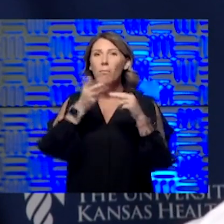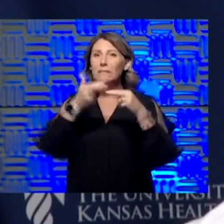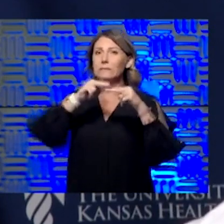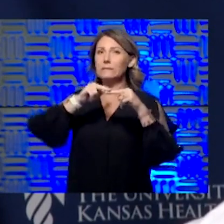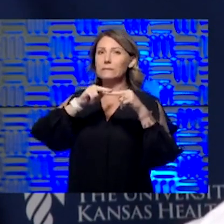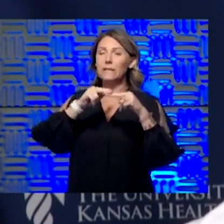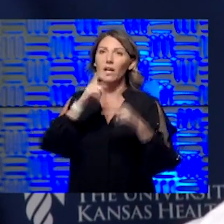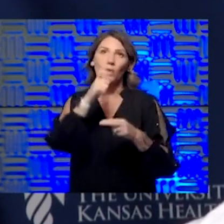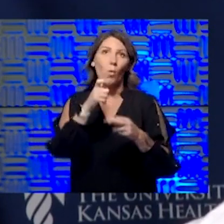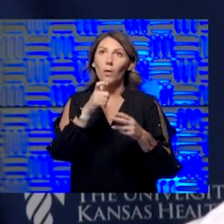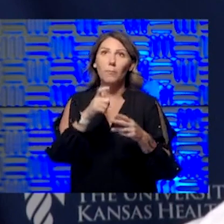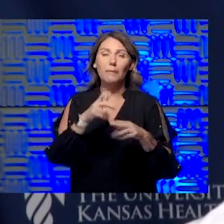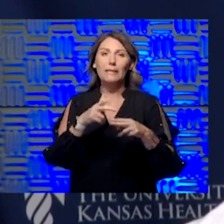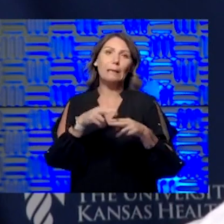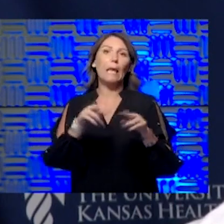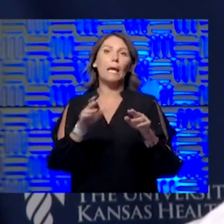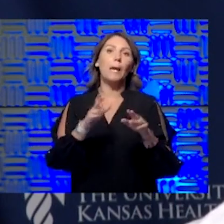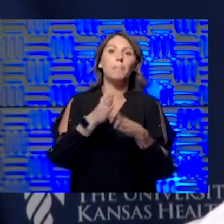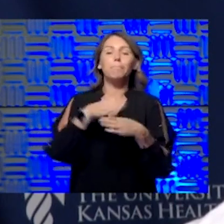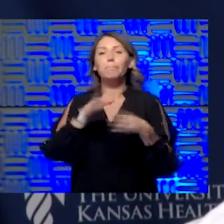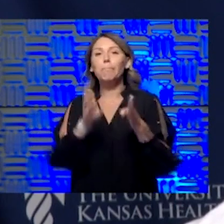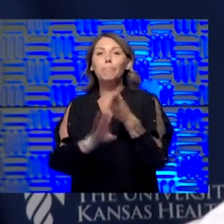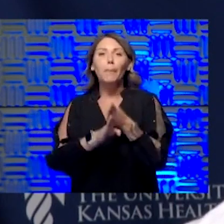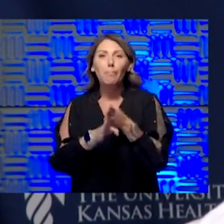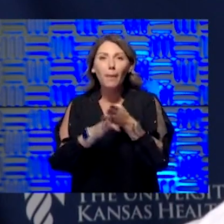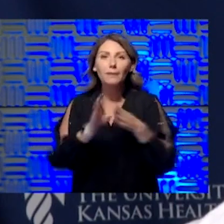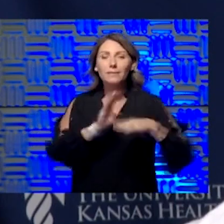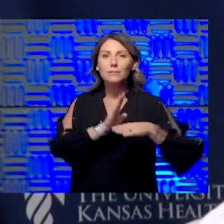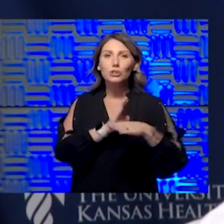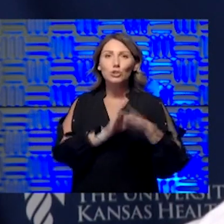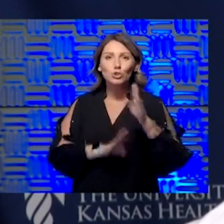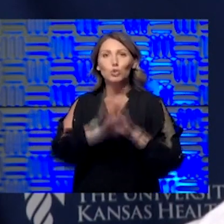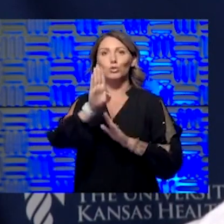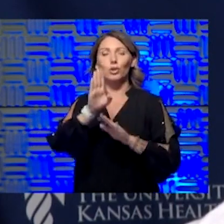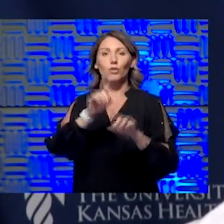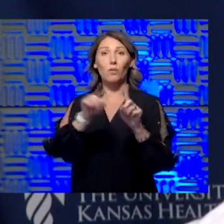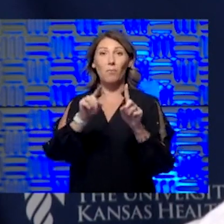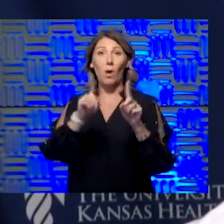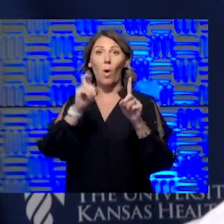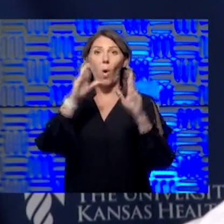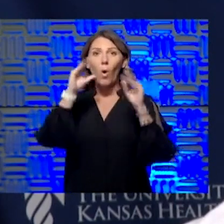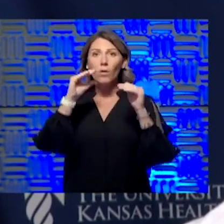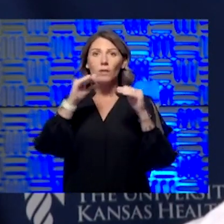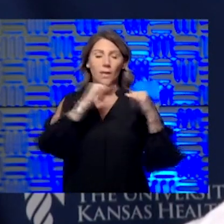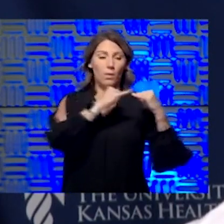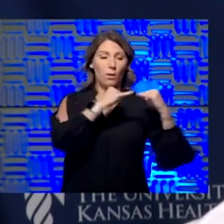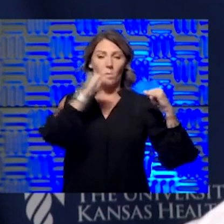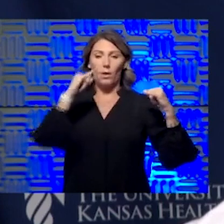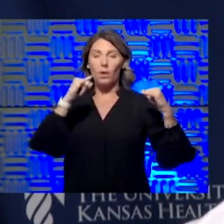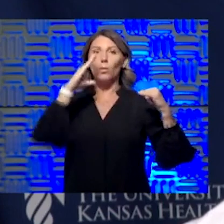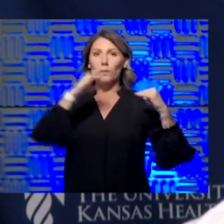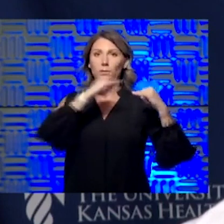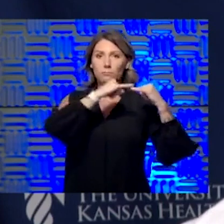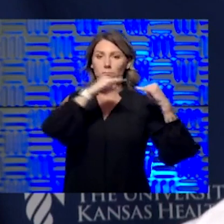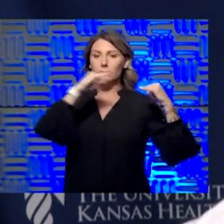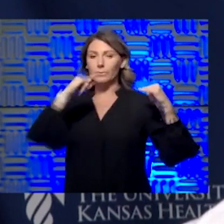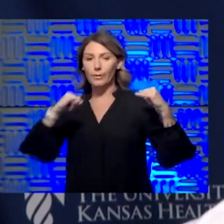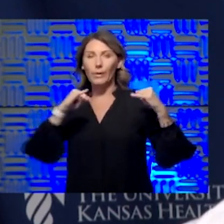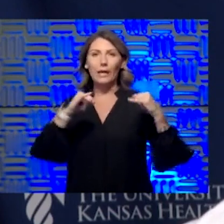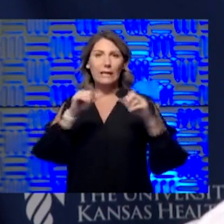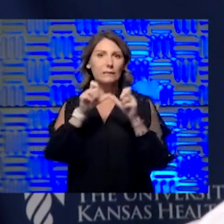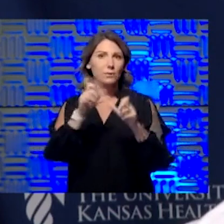yet our COVID numbers crept up just a little bit. Any thoughts about that? Yeah, they did. It's unclear.